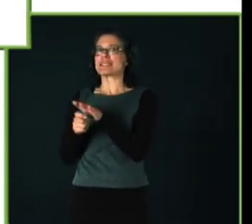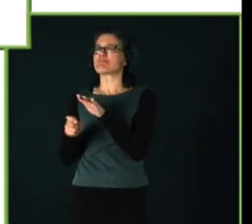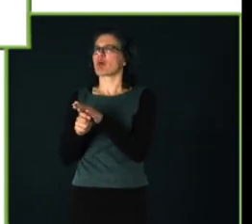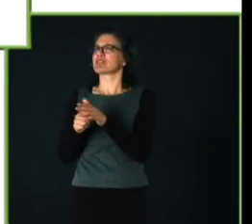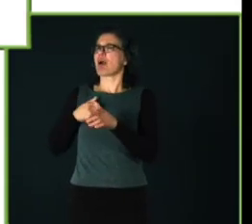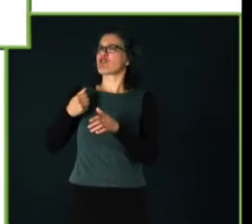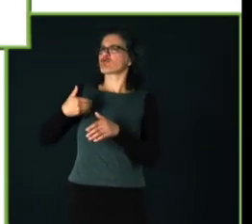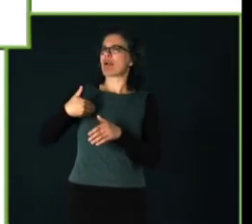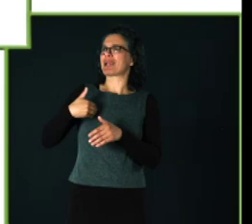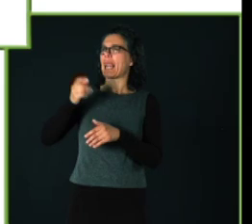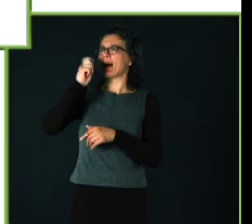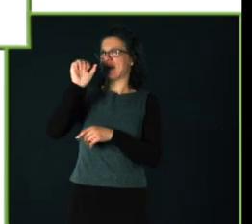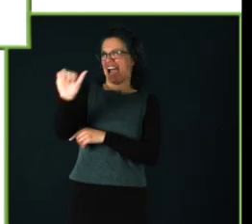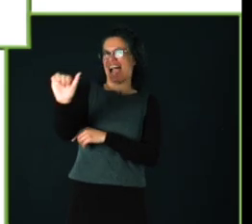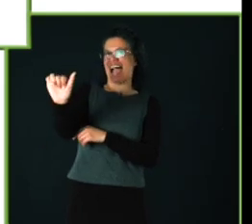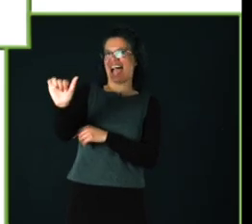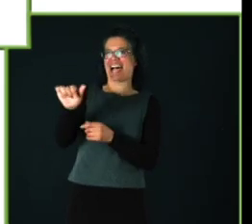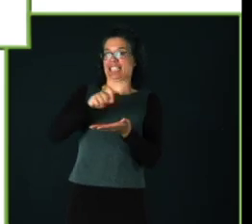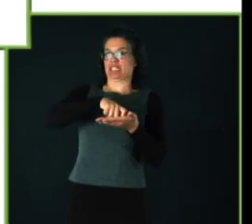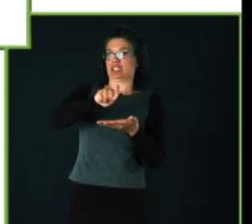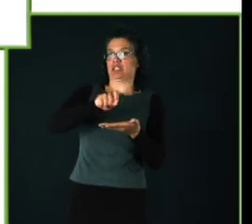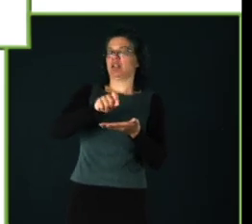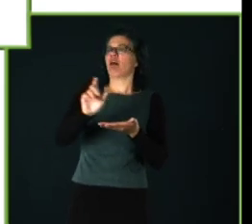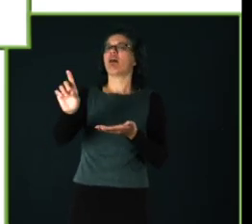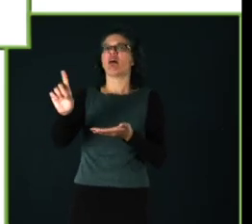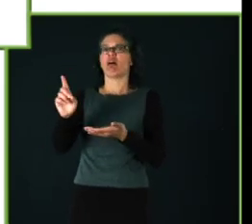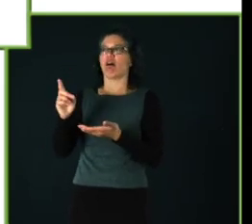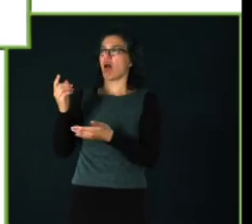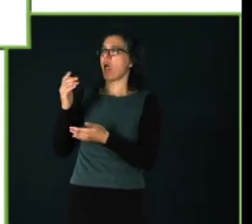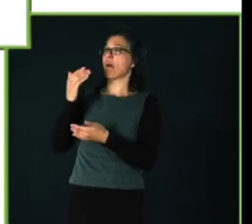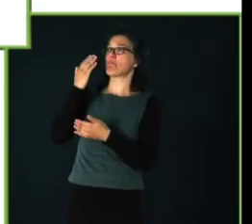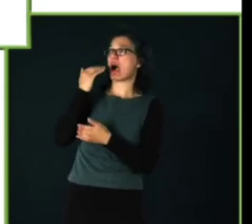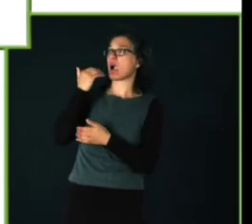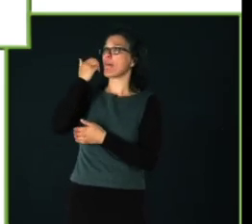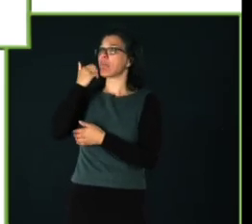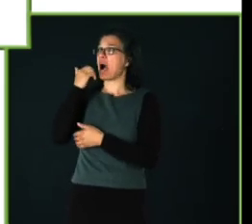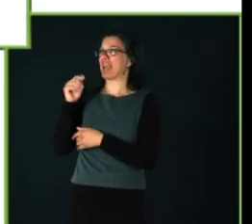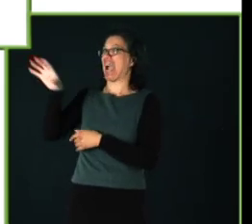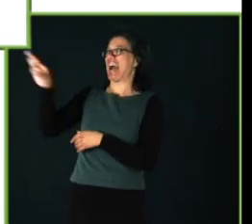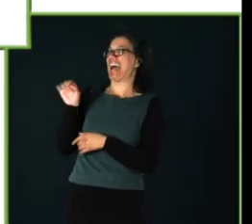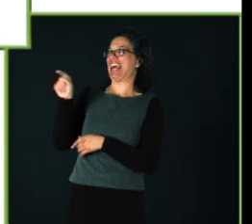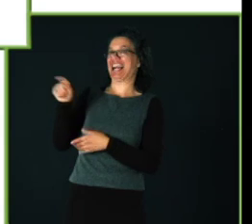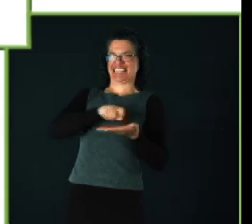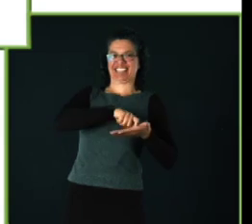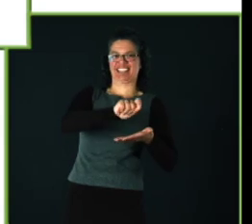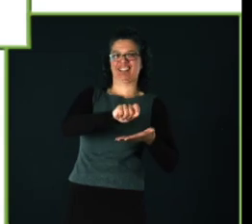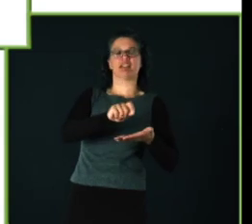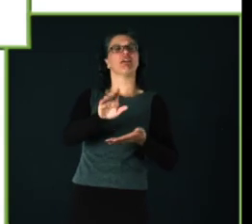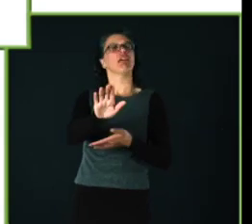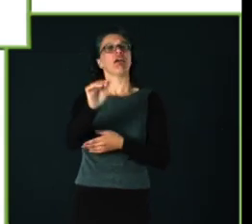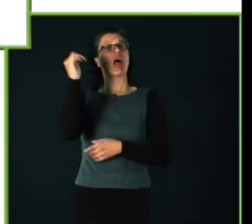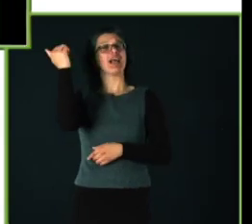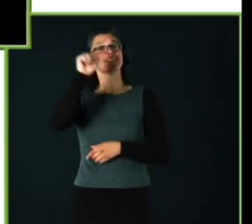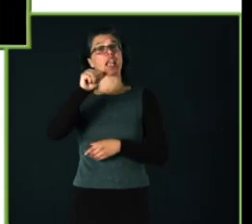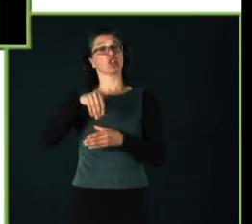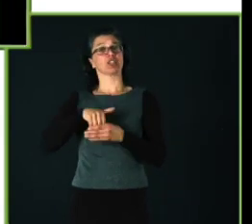team. Intelligent voting is not voting because of the colour of the skin. Intelligent voting is actually voting for somebody that has the skill